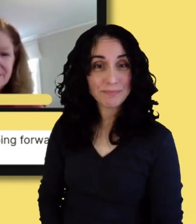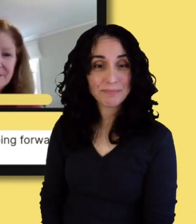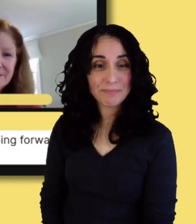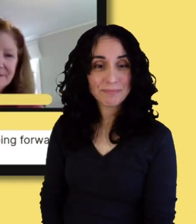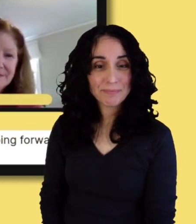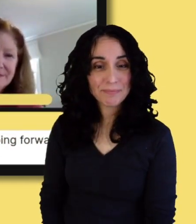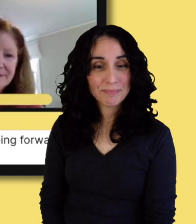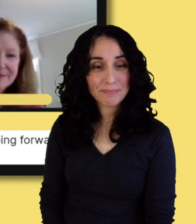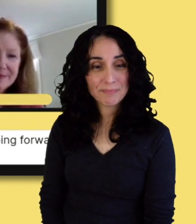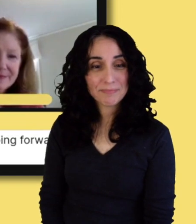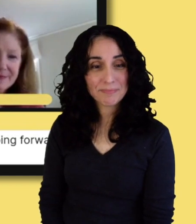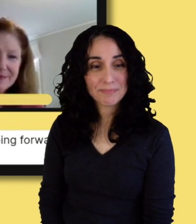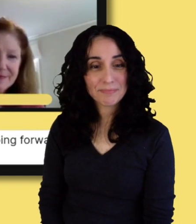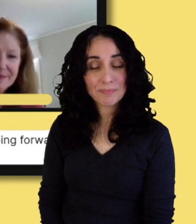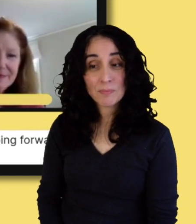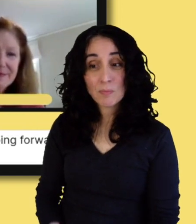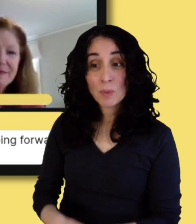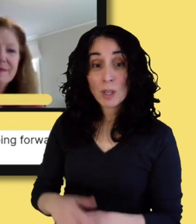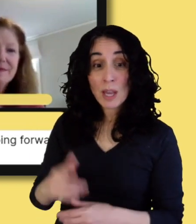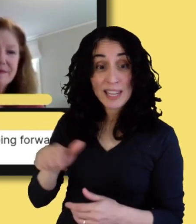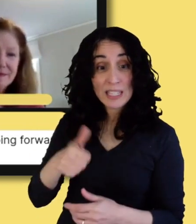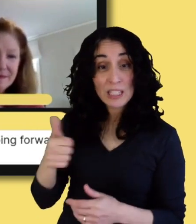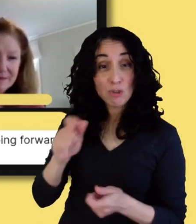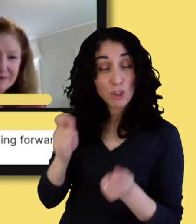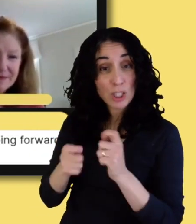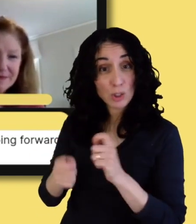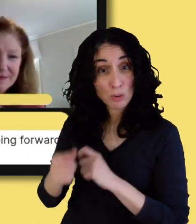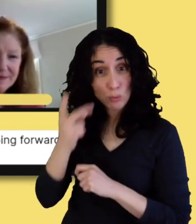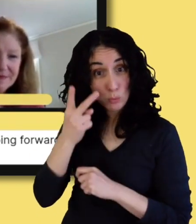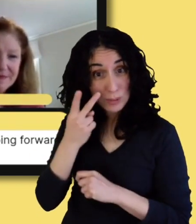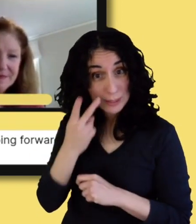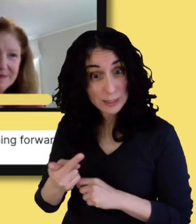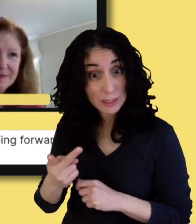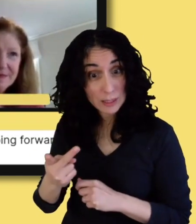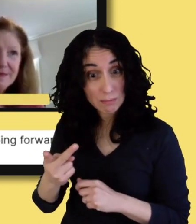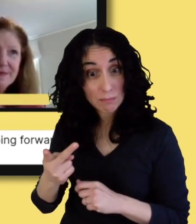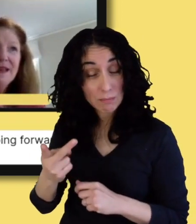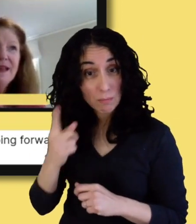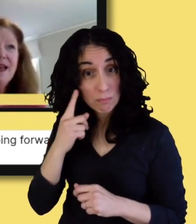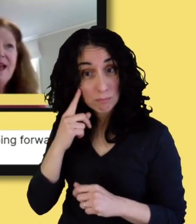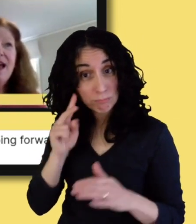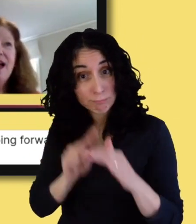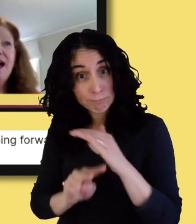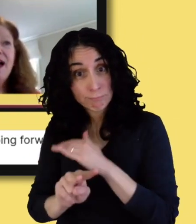changes you foresee for education going forward as a result of this experience?